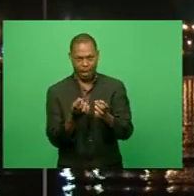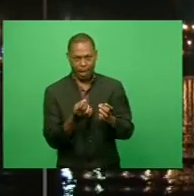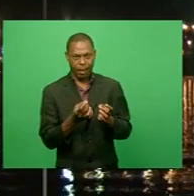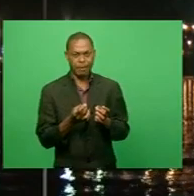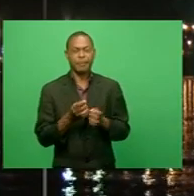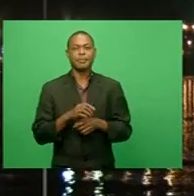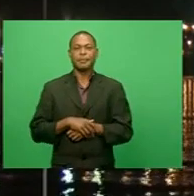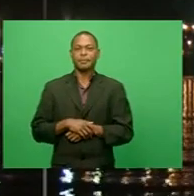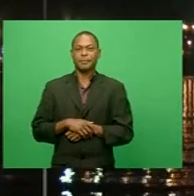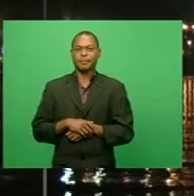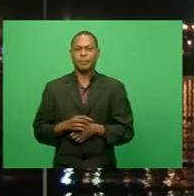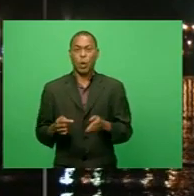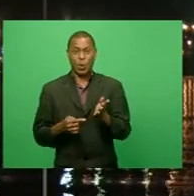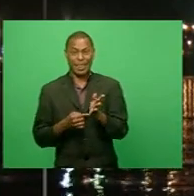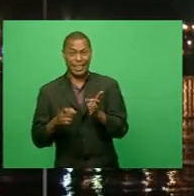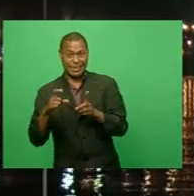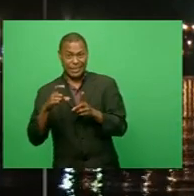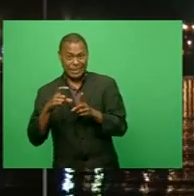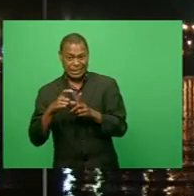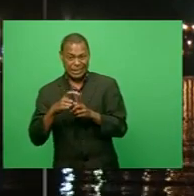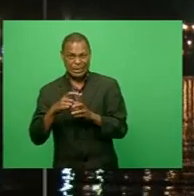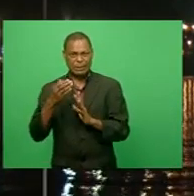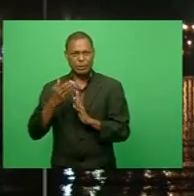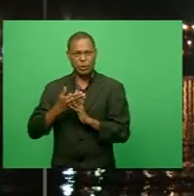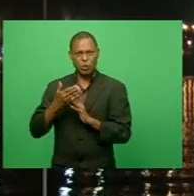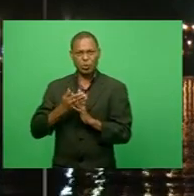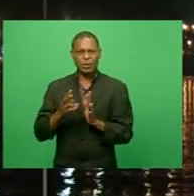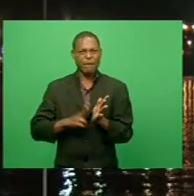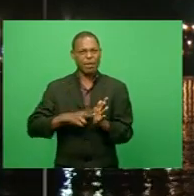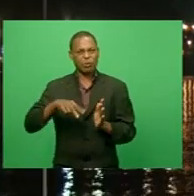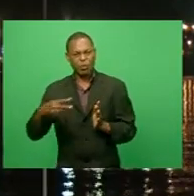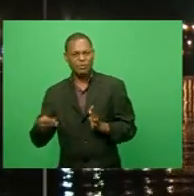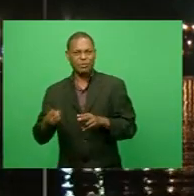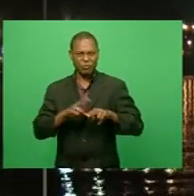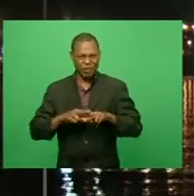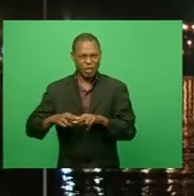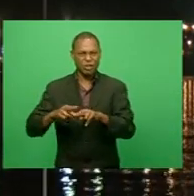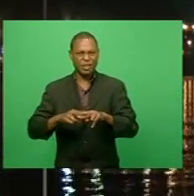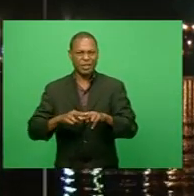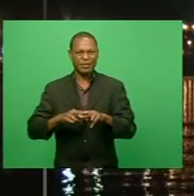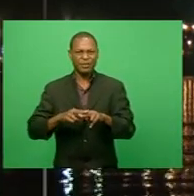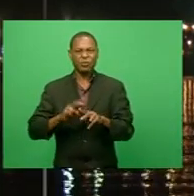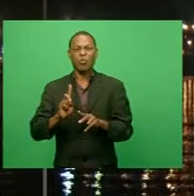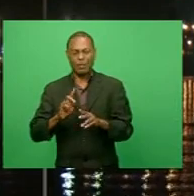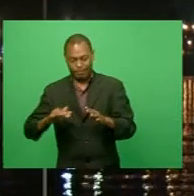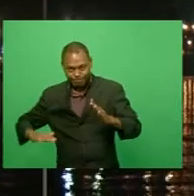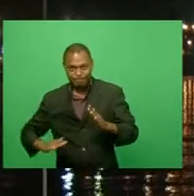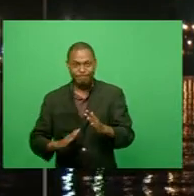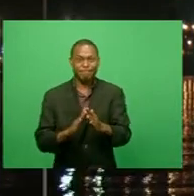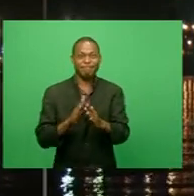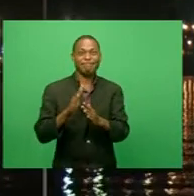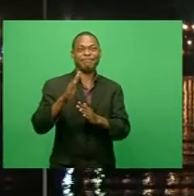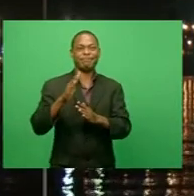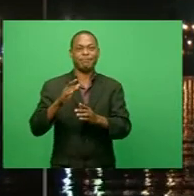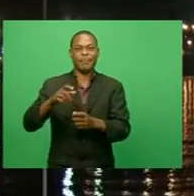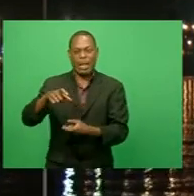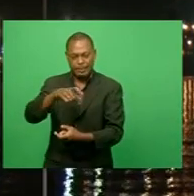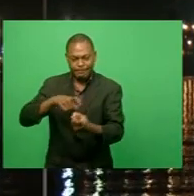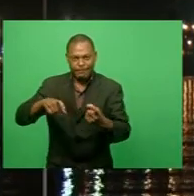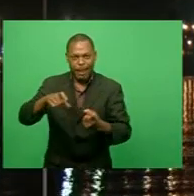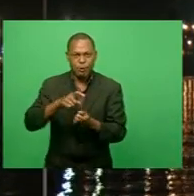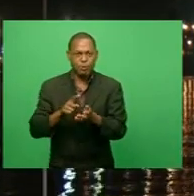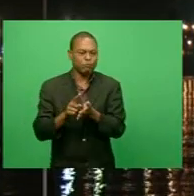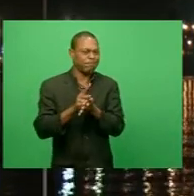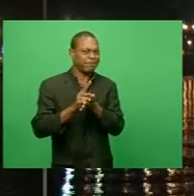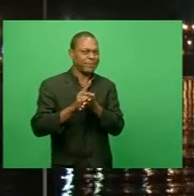tropical disturbance, which is in between Vanuatu and Fiji, is highly likely to intensify into a cyclone later today